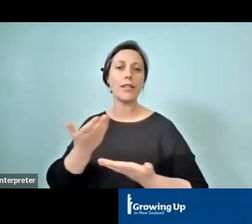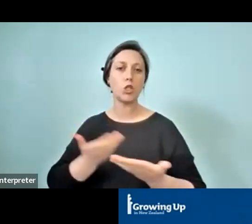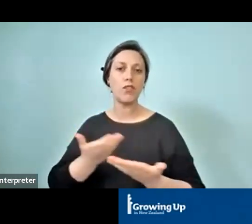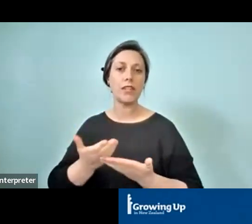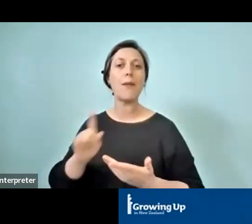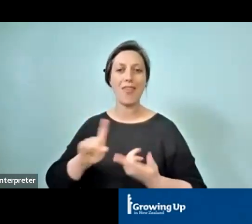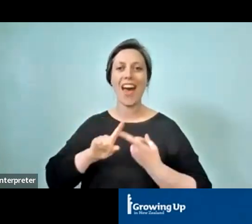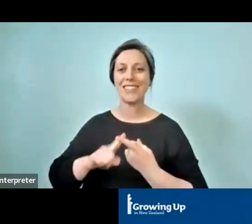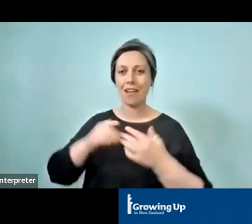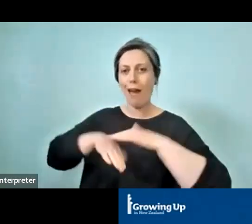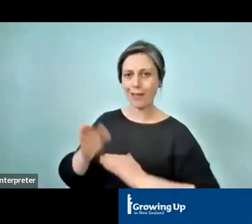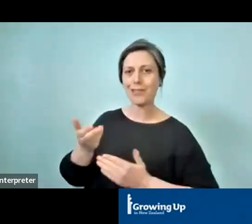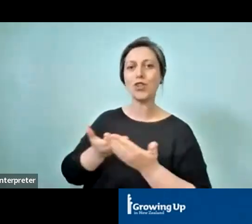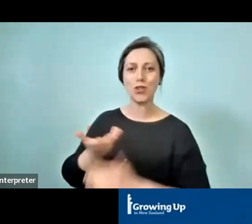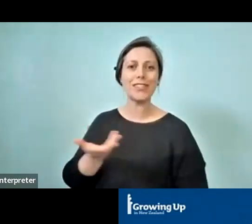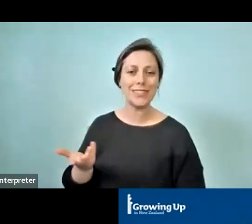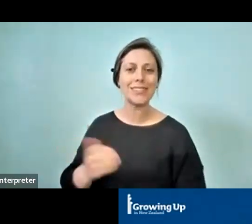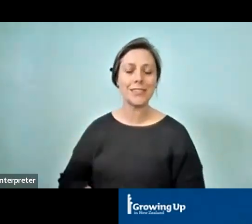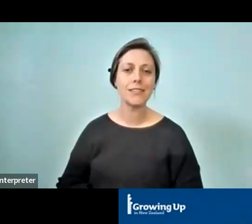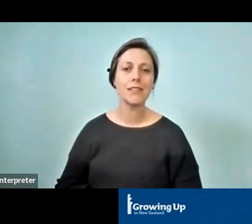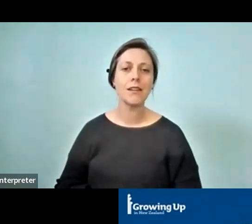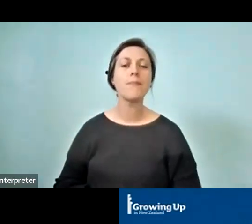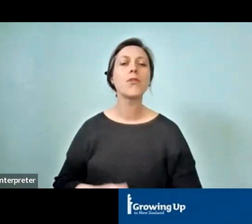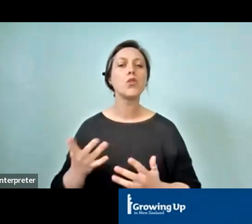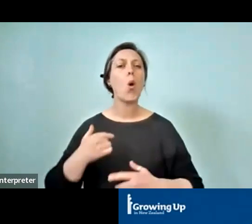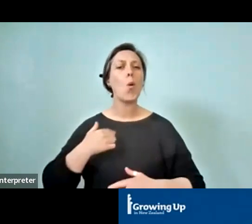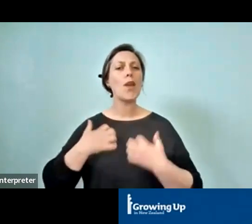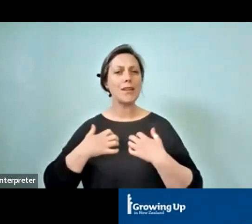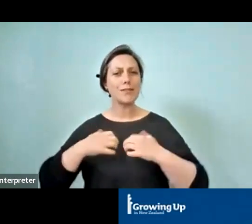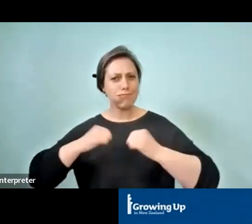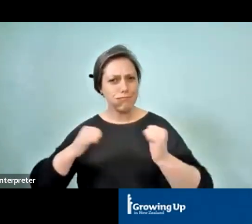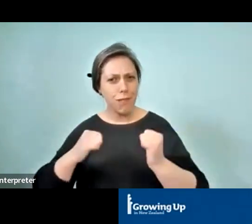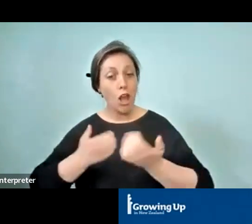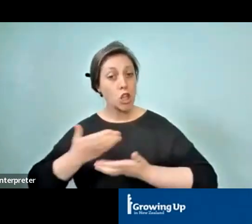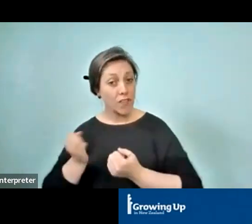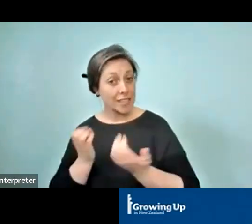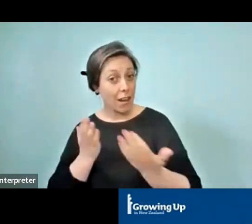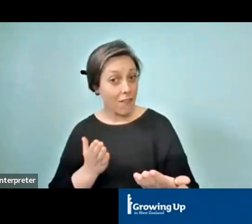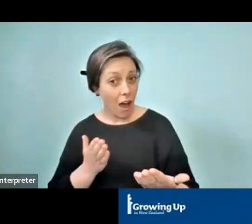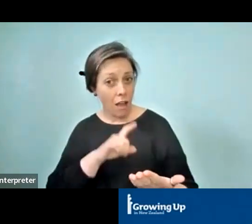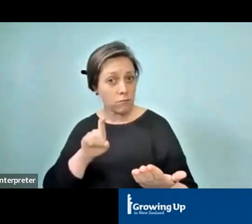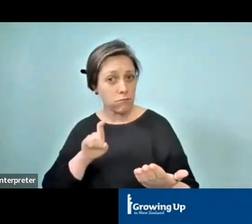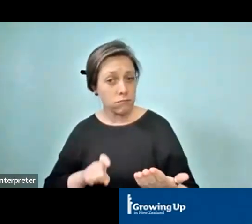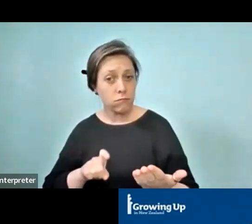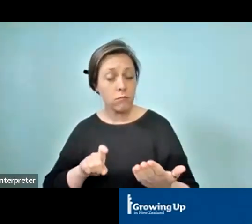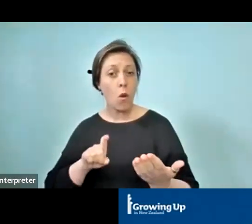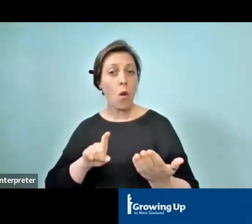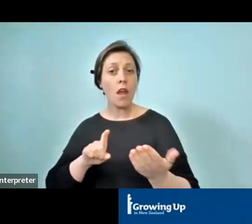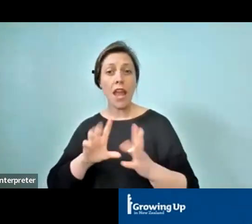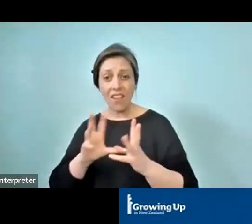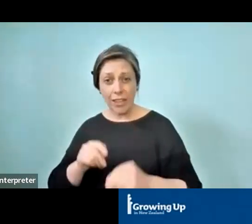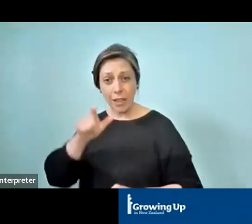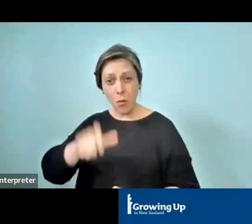And we're also interested more in digging into this question about, did the service deliver all you needed?